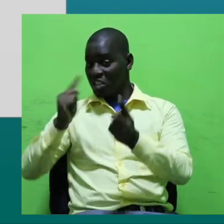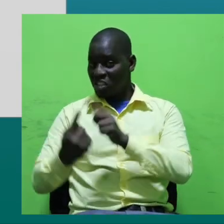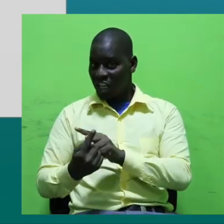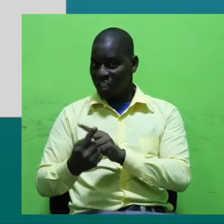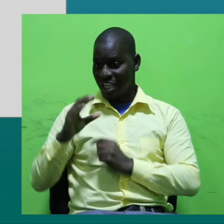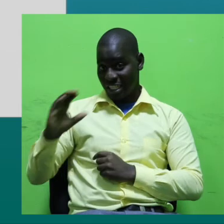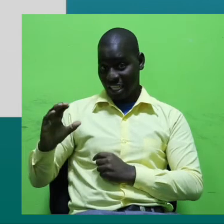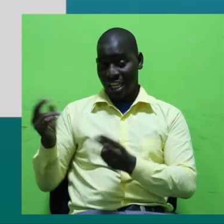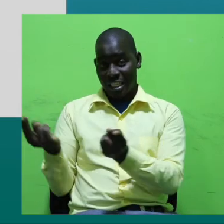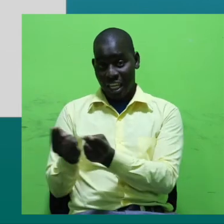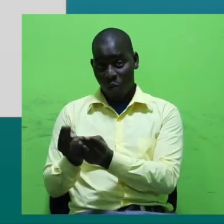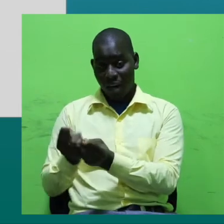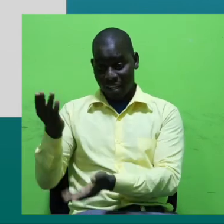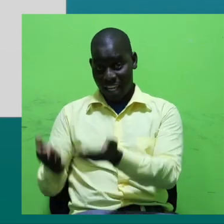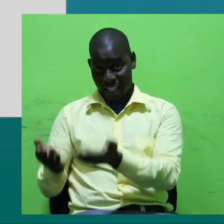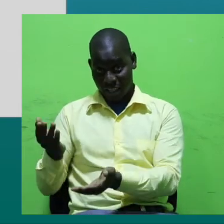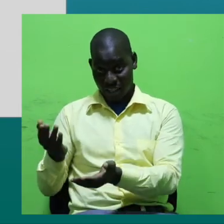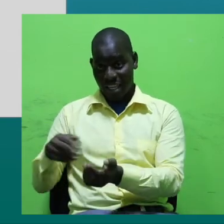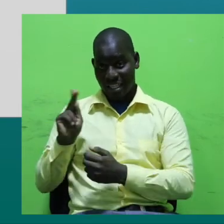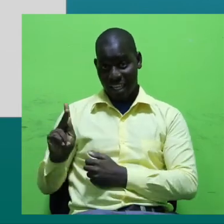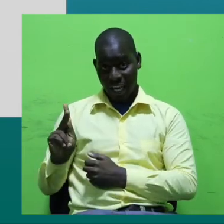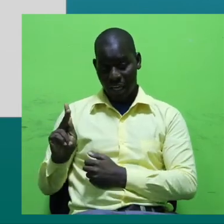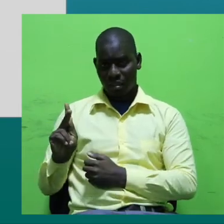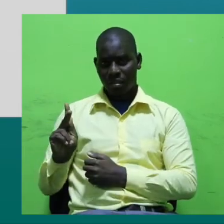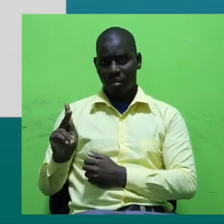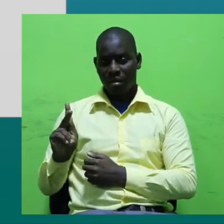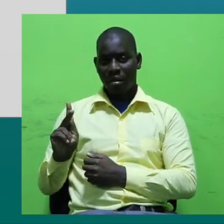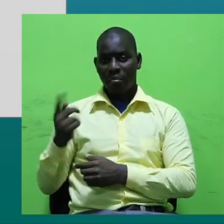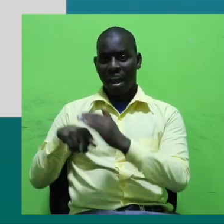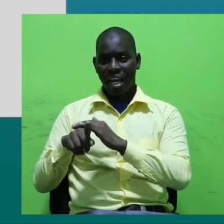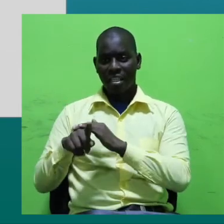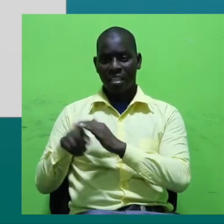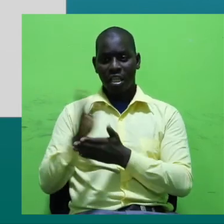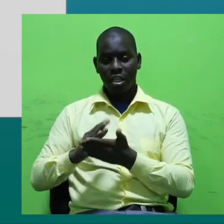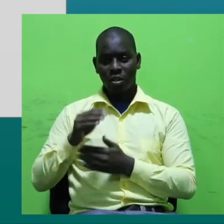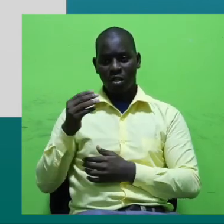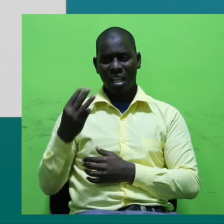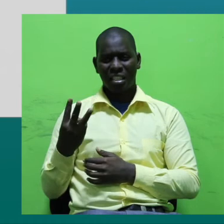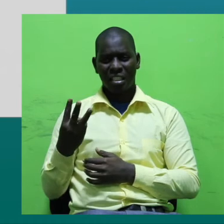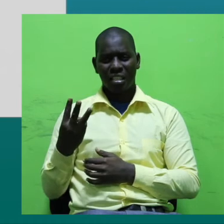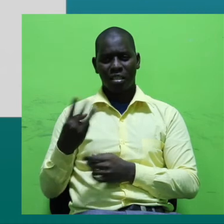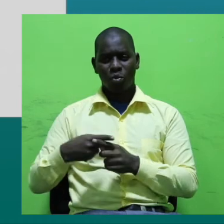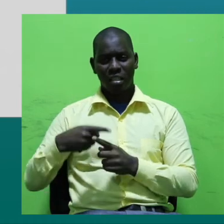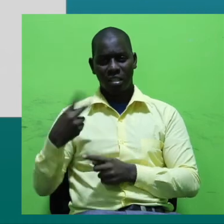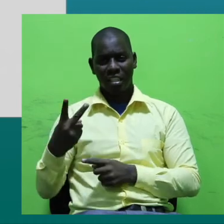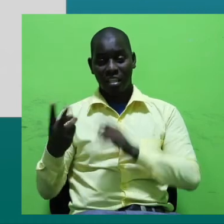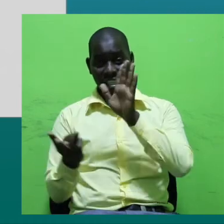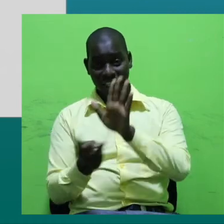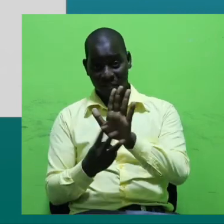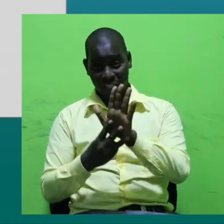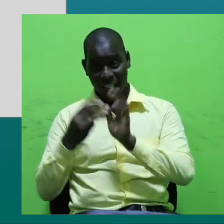by making an observation. The observation can be made from the environment or from the work of the